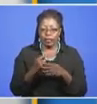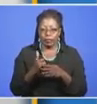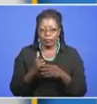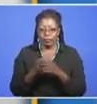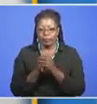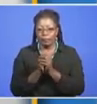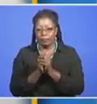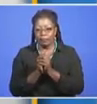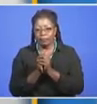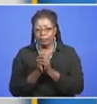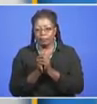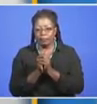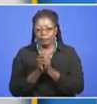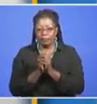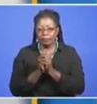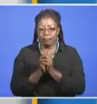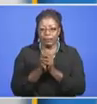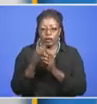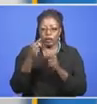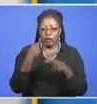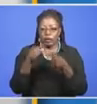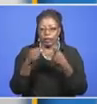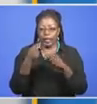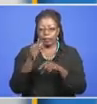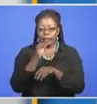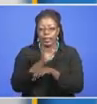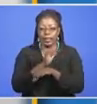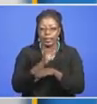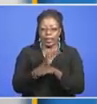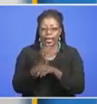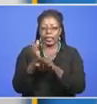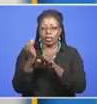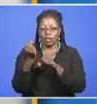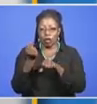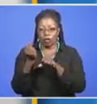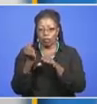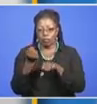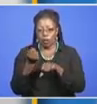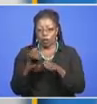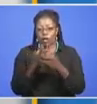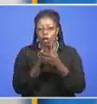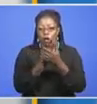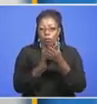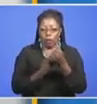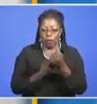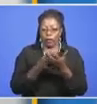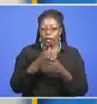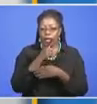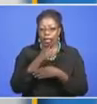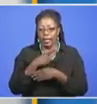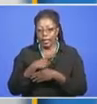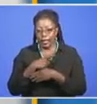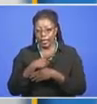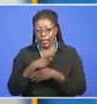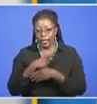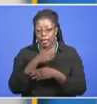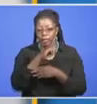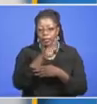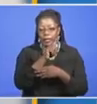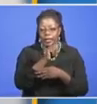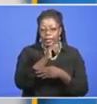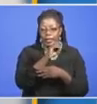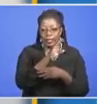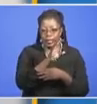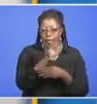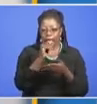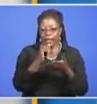10 points. Two games on tap tonight in the Province Softball Association, both in the ladies' division. Up first, the BTC Warriors taking